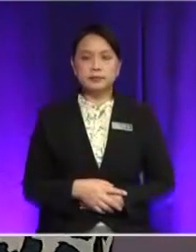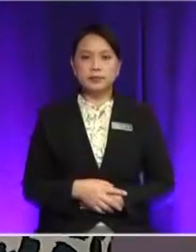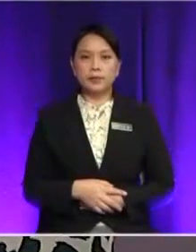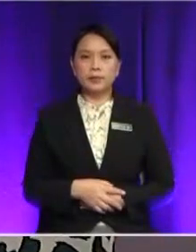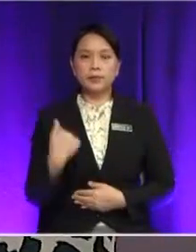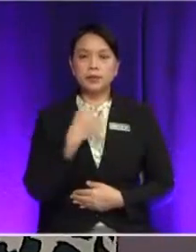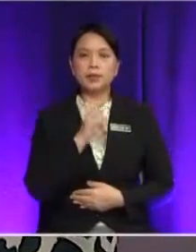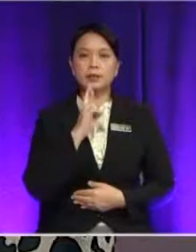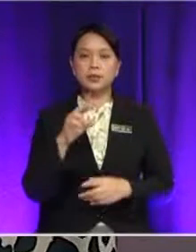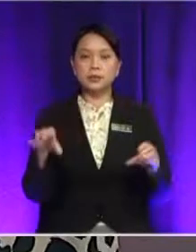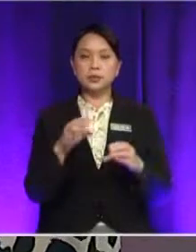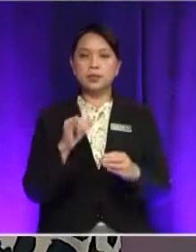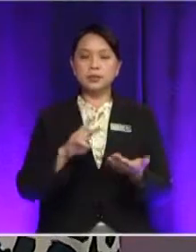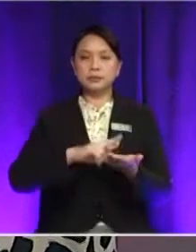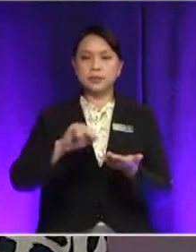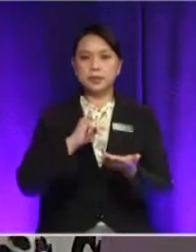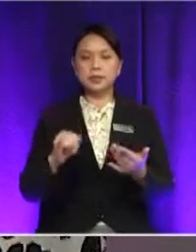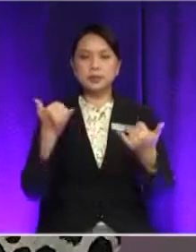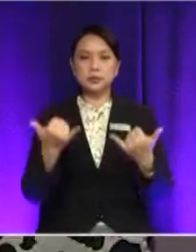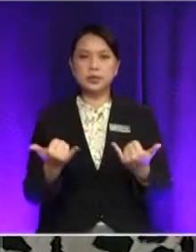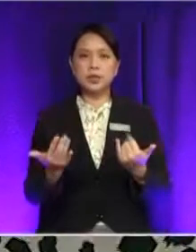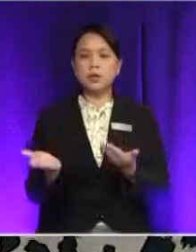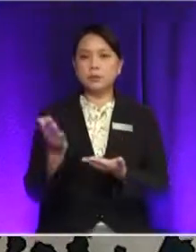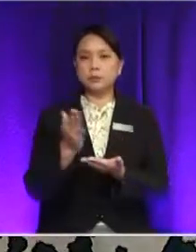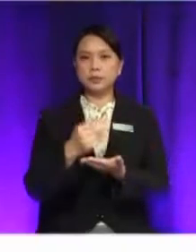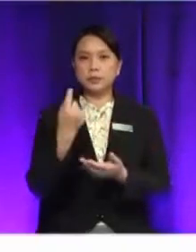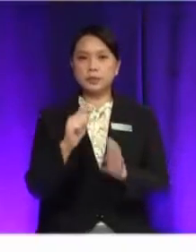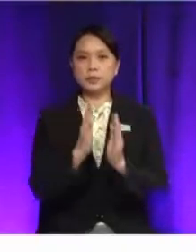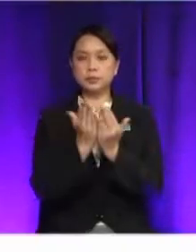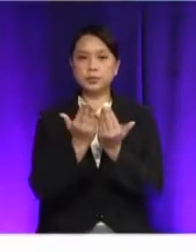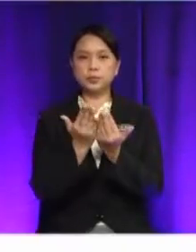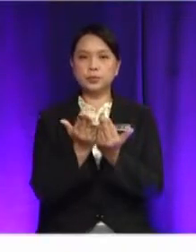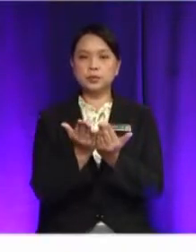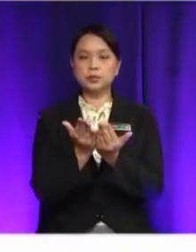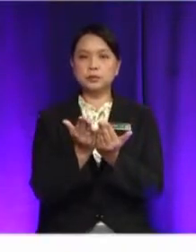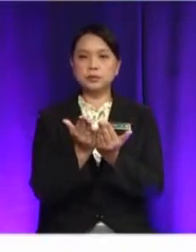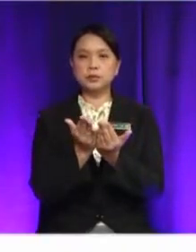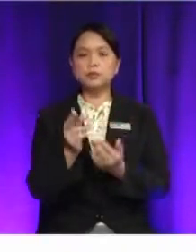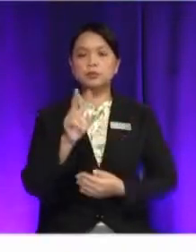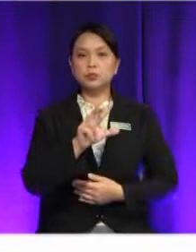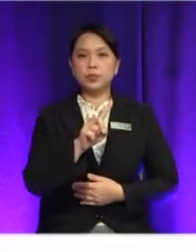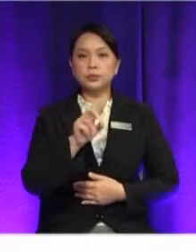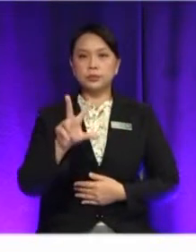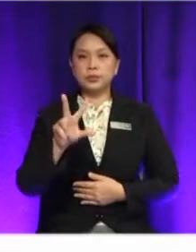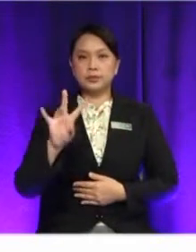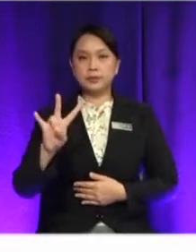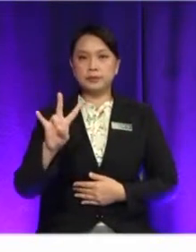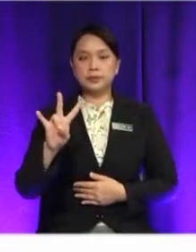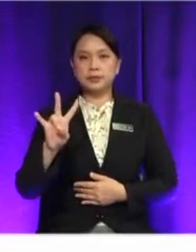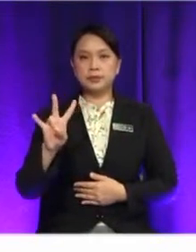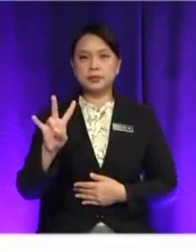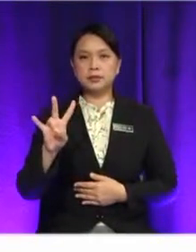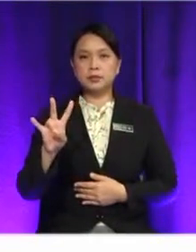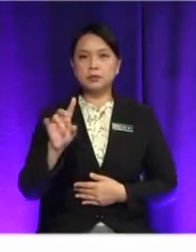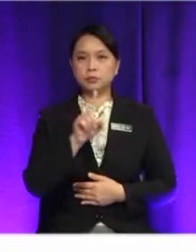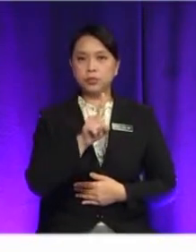reading today, guys. So please open up your textbook, turn to page 137 and 136. 136 and 137 from